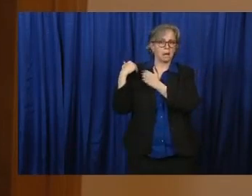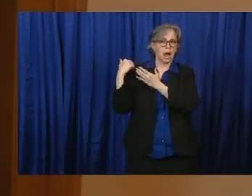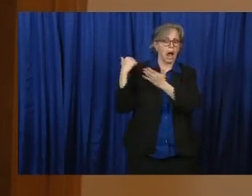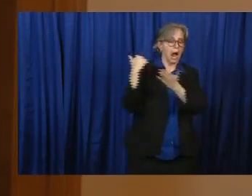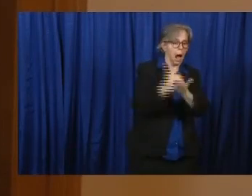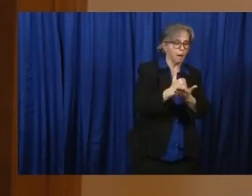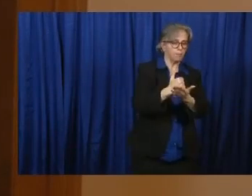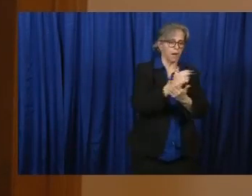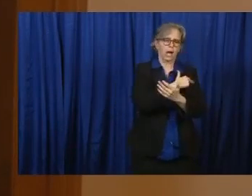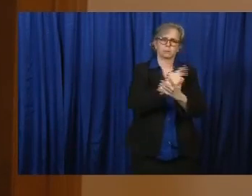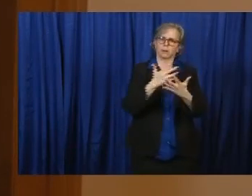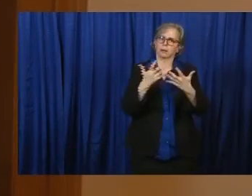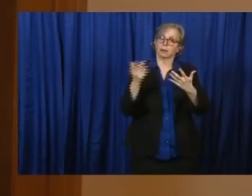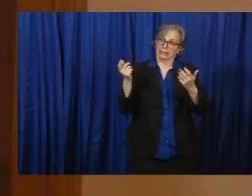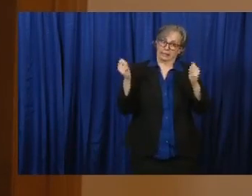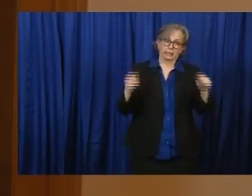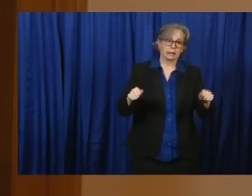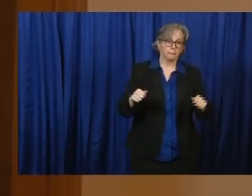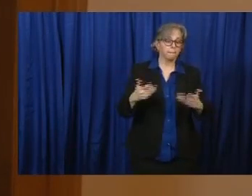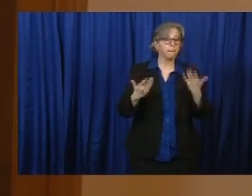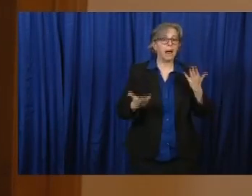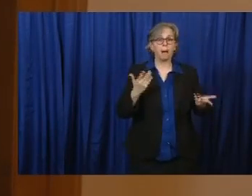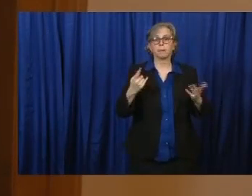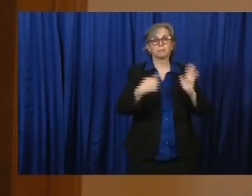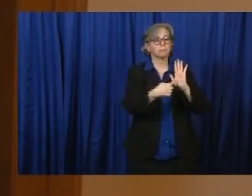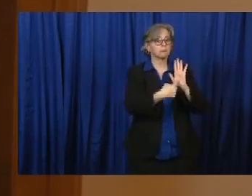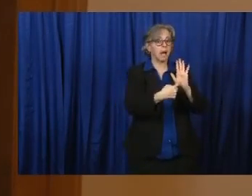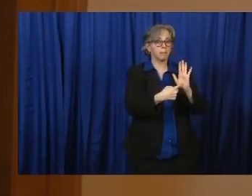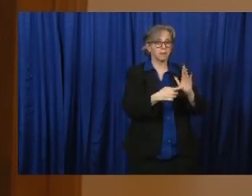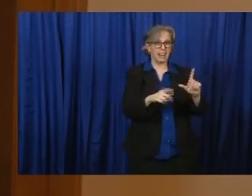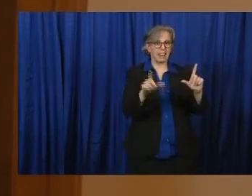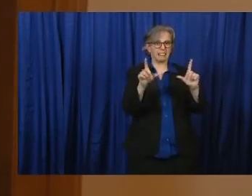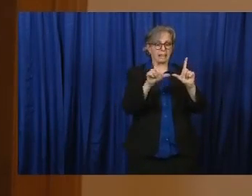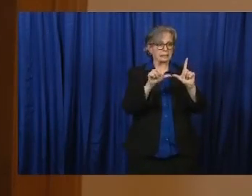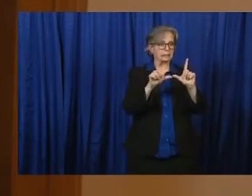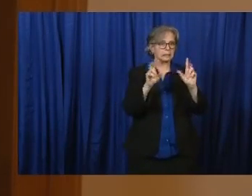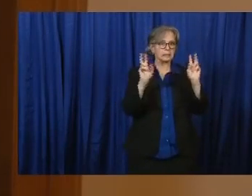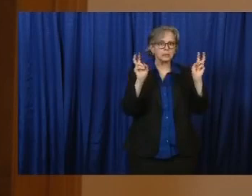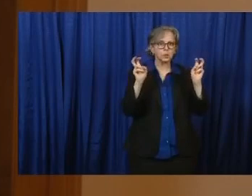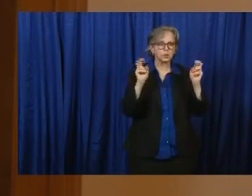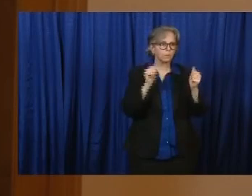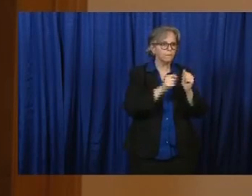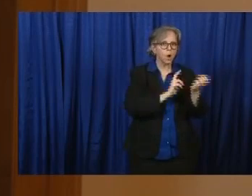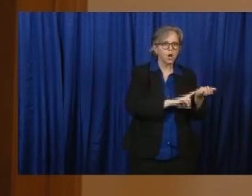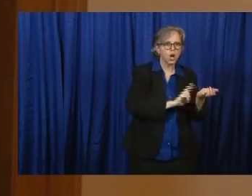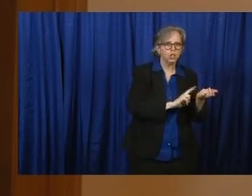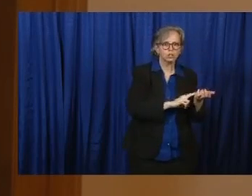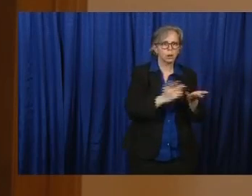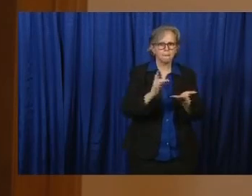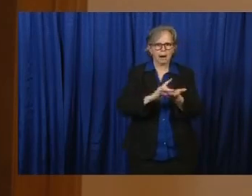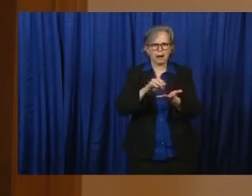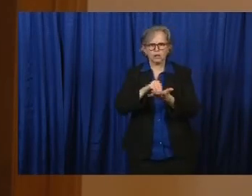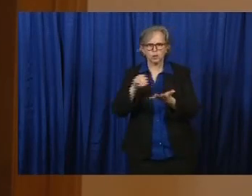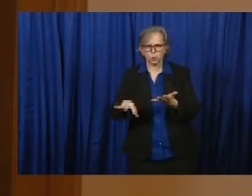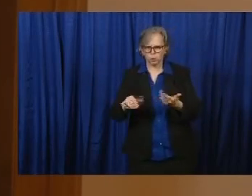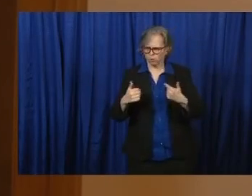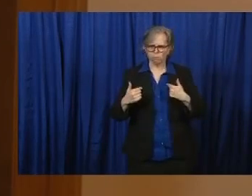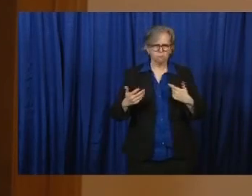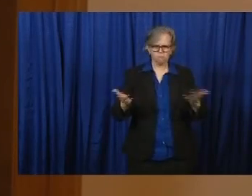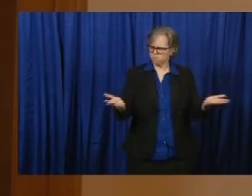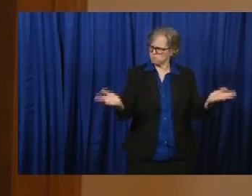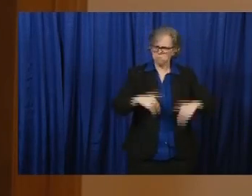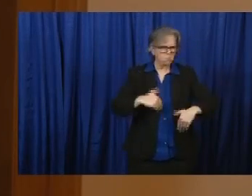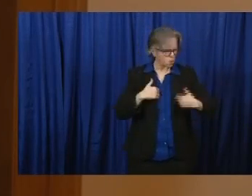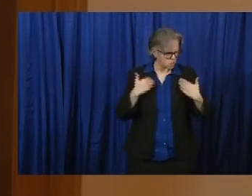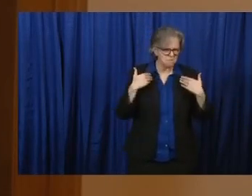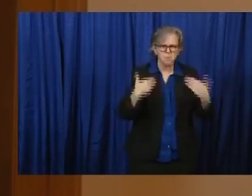there's issues around licensing and getting some of our nursing and med students out there. We'll help with that. We're there at the control